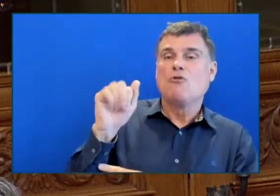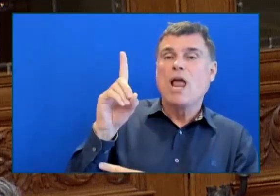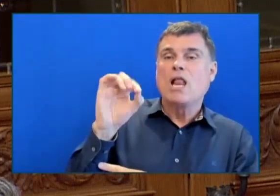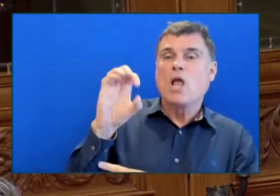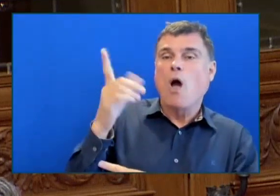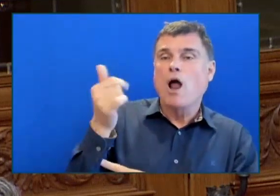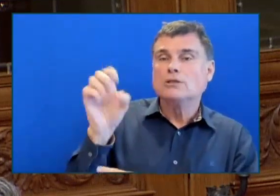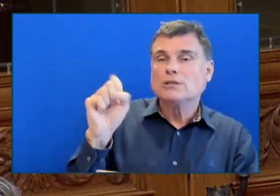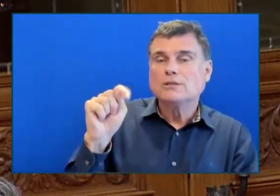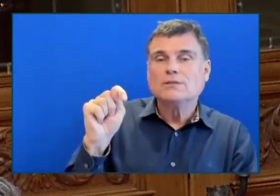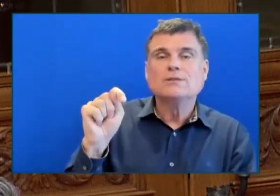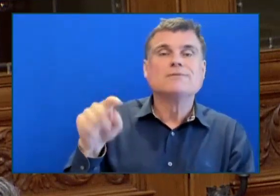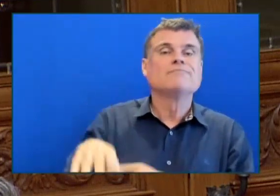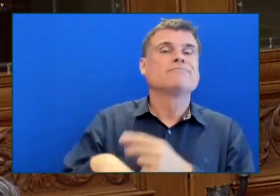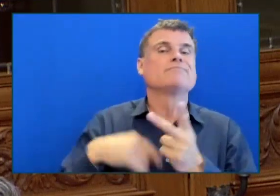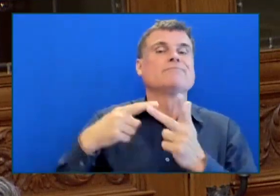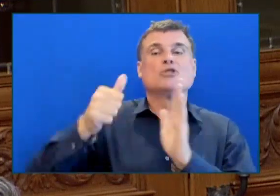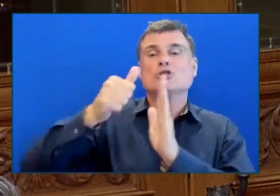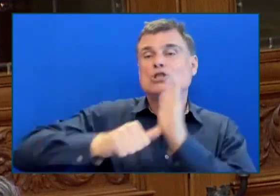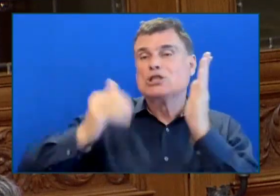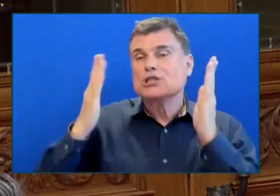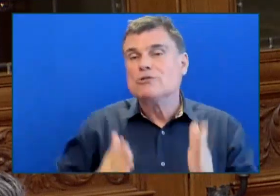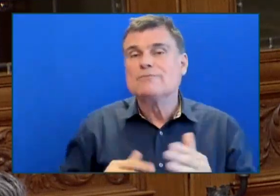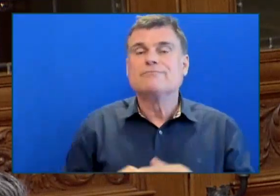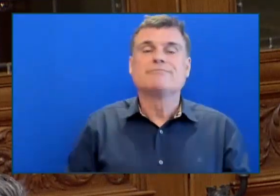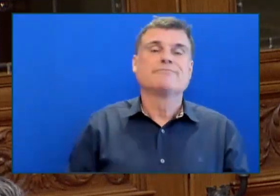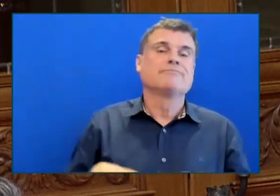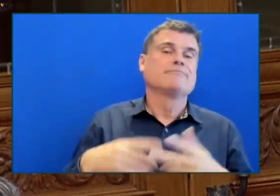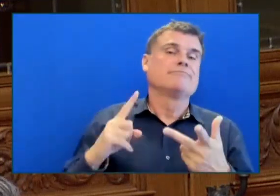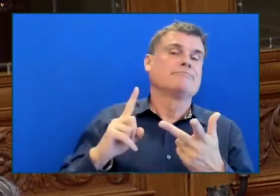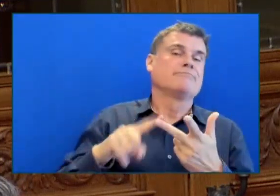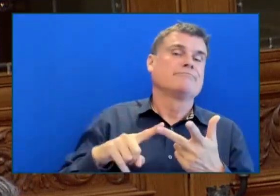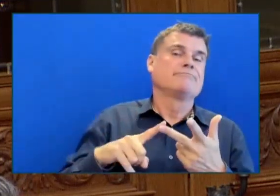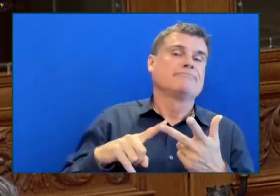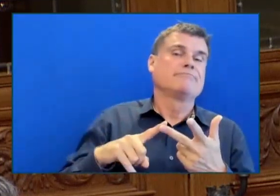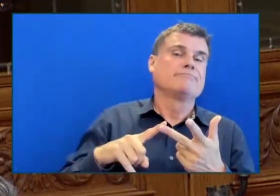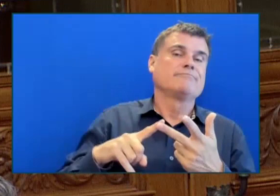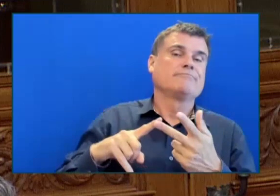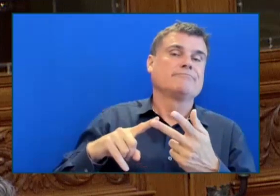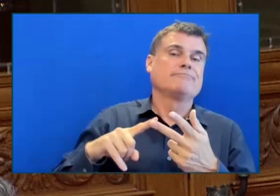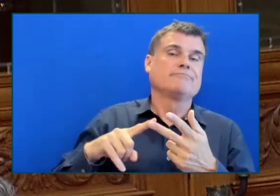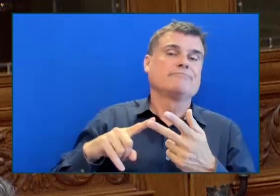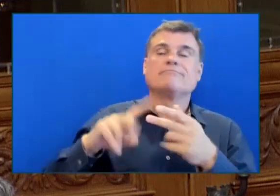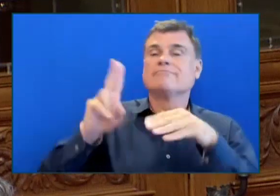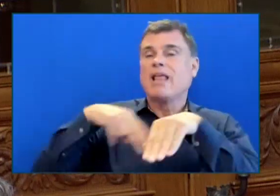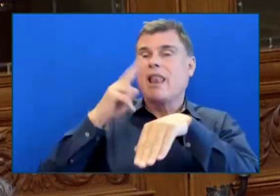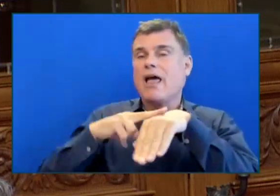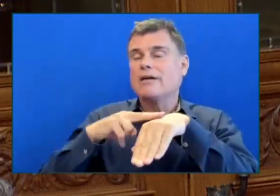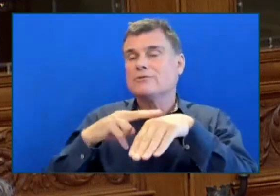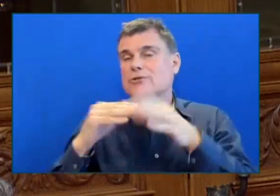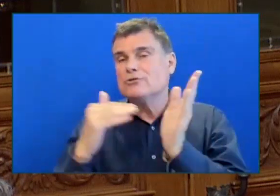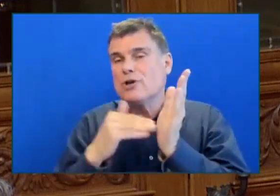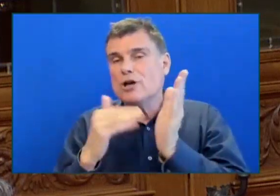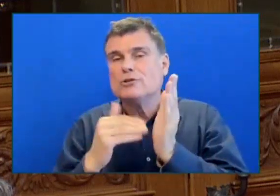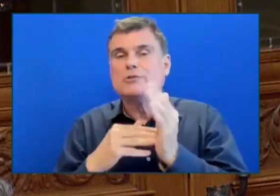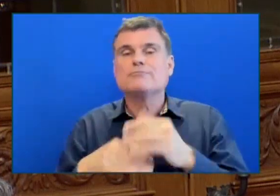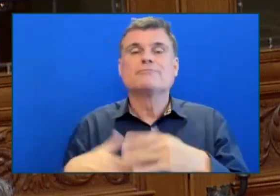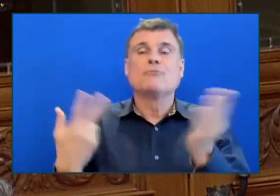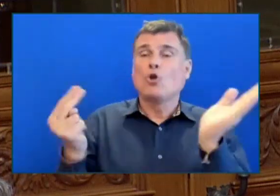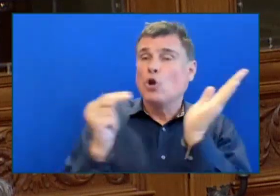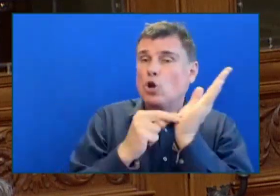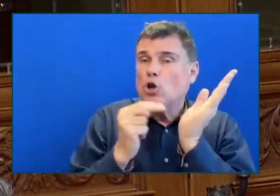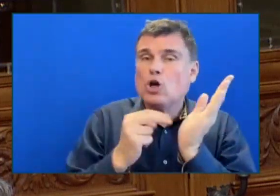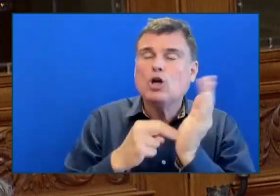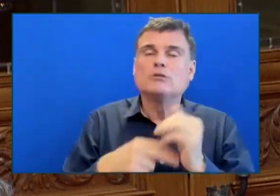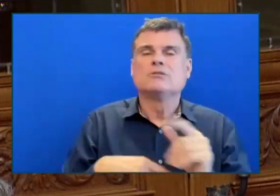naturopaths, other people, for example, traditional medicine, many nurses from across the thing, occupational therapists,